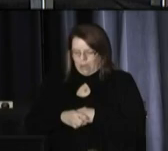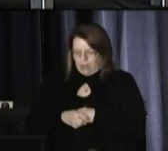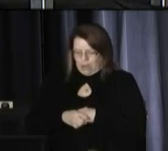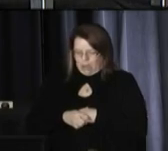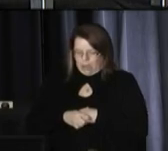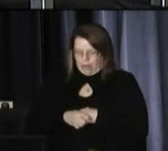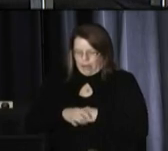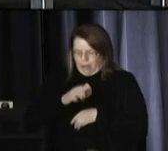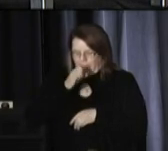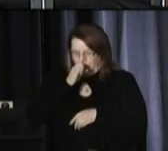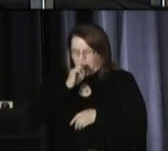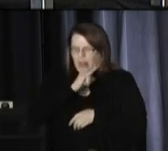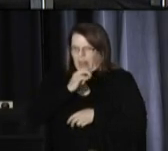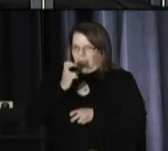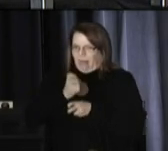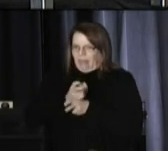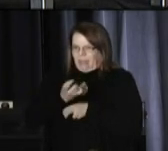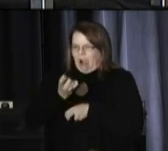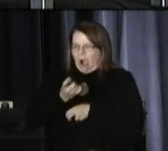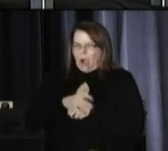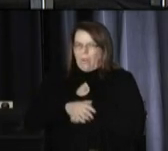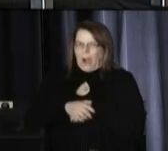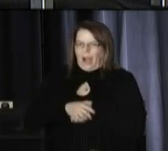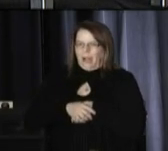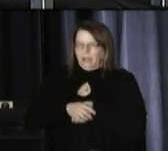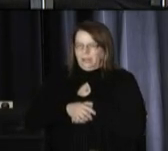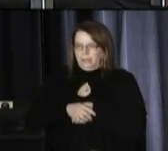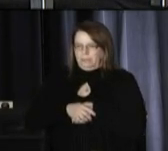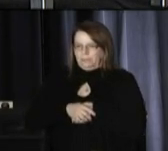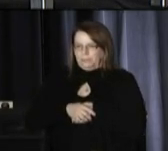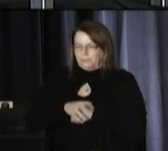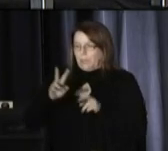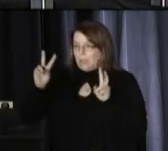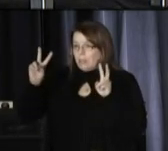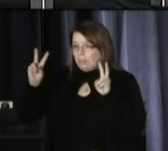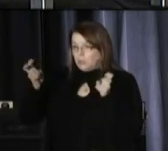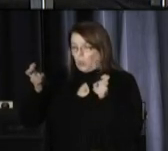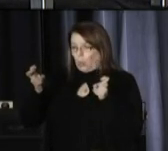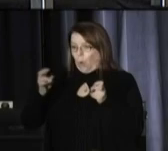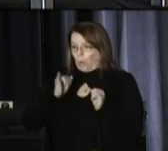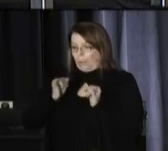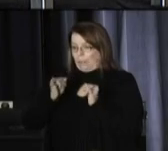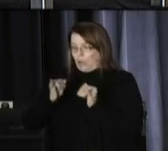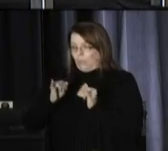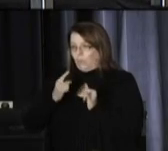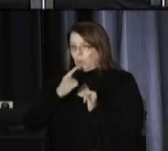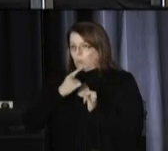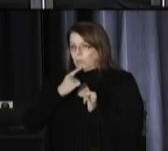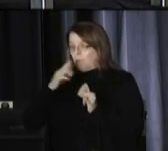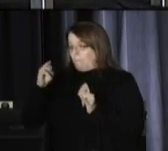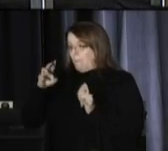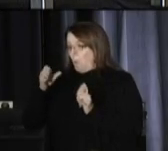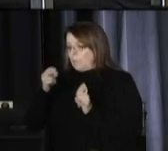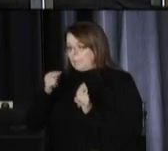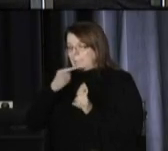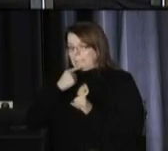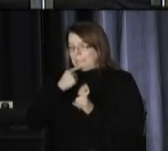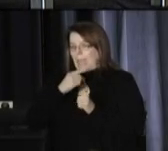This is a hard one. So there's this quote in this interview where Morrison says,